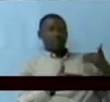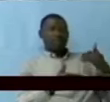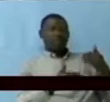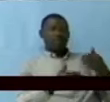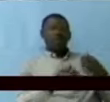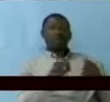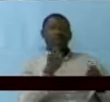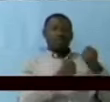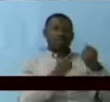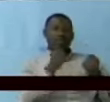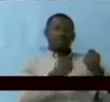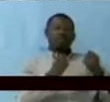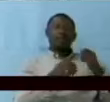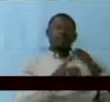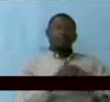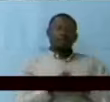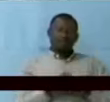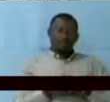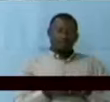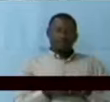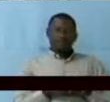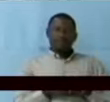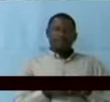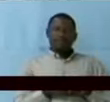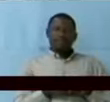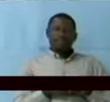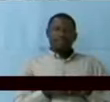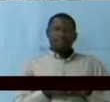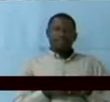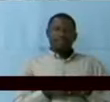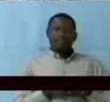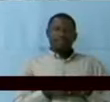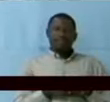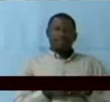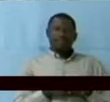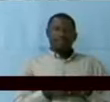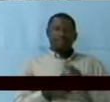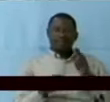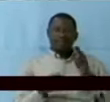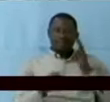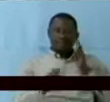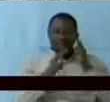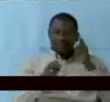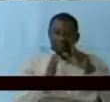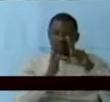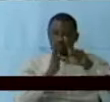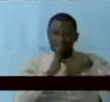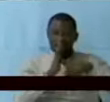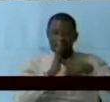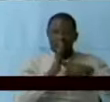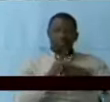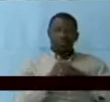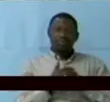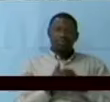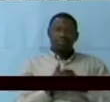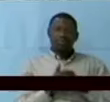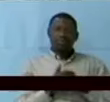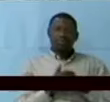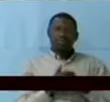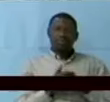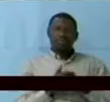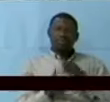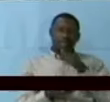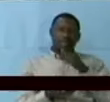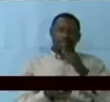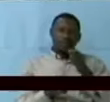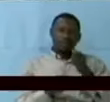siring pasaso sidulal to drive bala. And in a flash of a second, adum nyakati ni nyayelo kono. This truck was